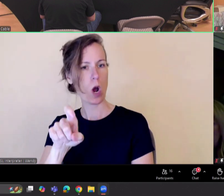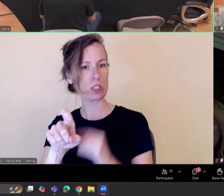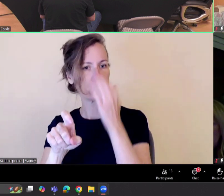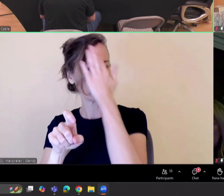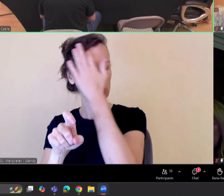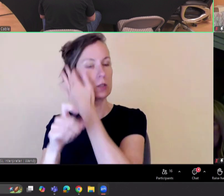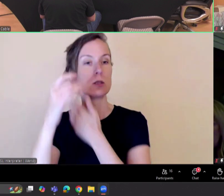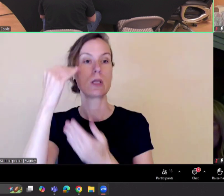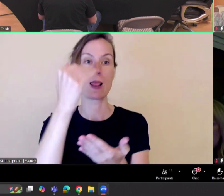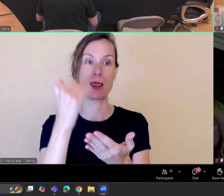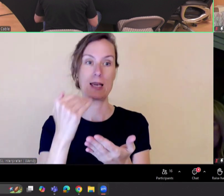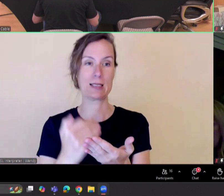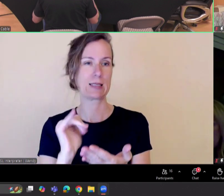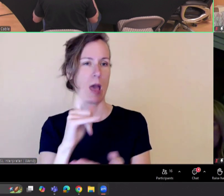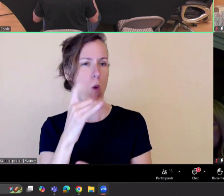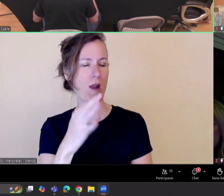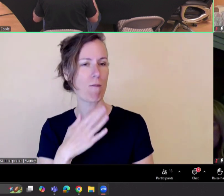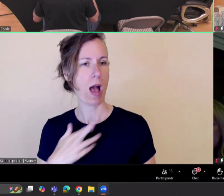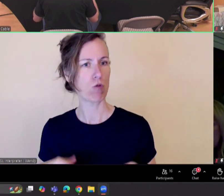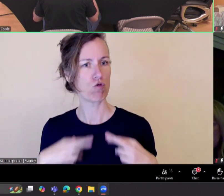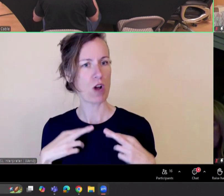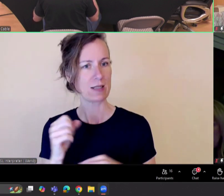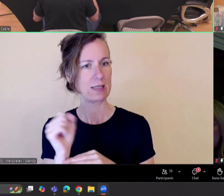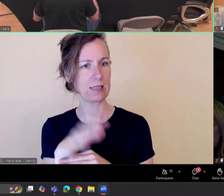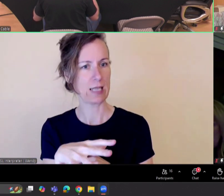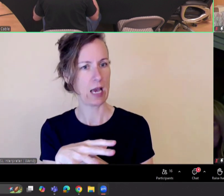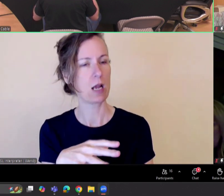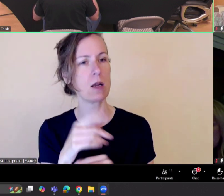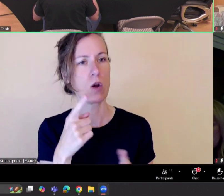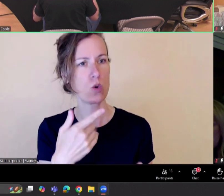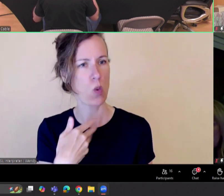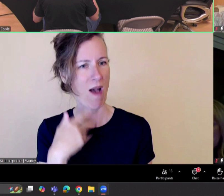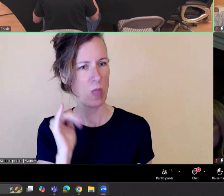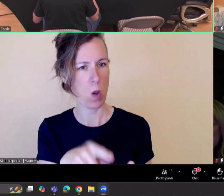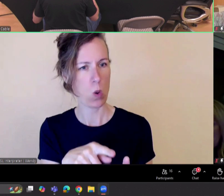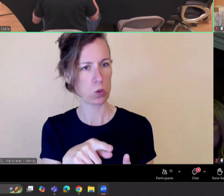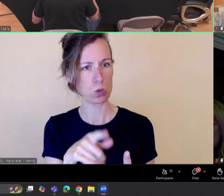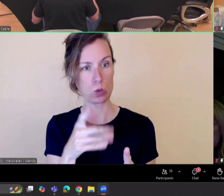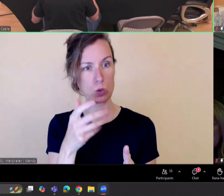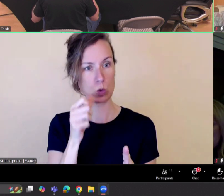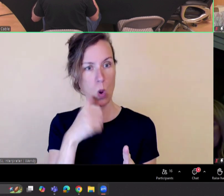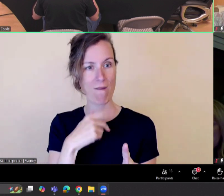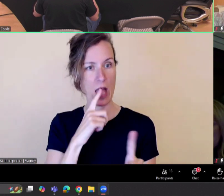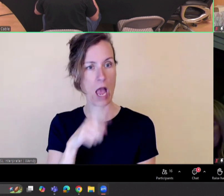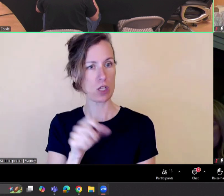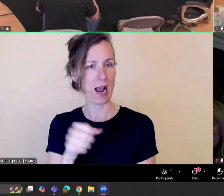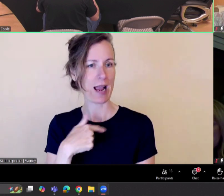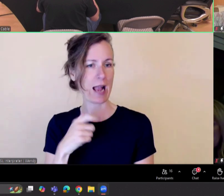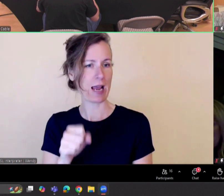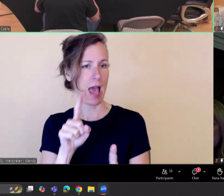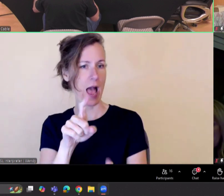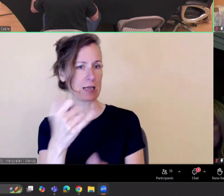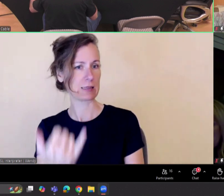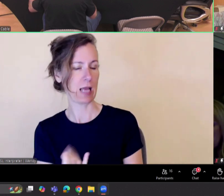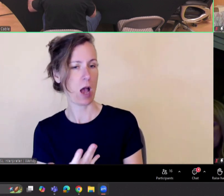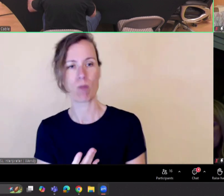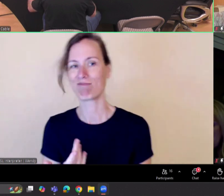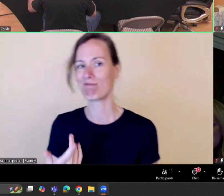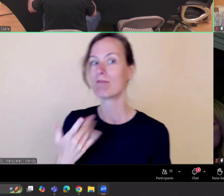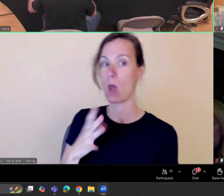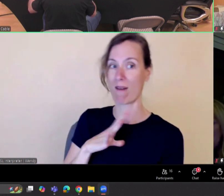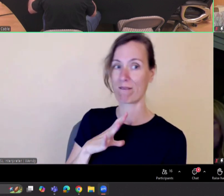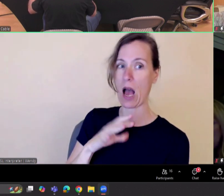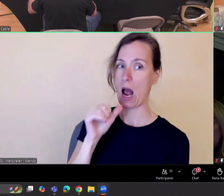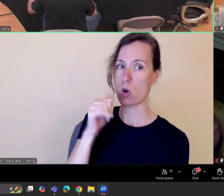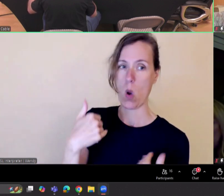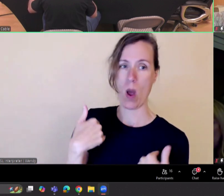sent. And if you don't have those and the answers, we can go through them right now. Yeah, that would be fine. I don't have it, but I